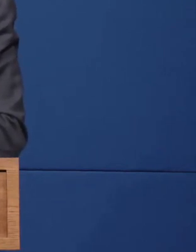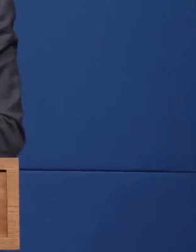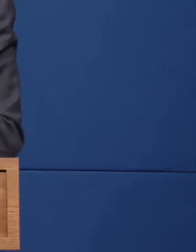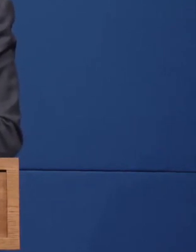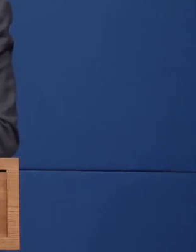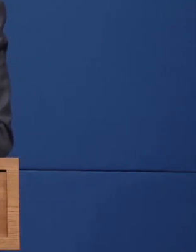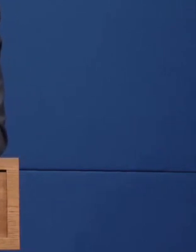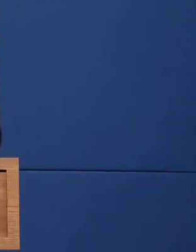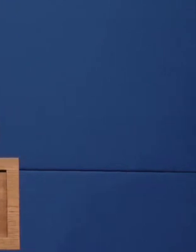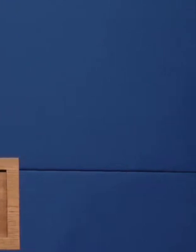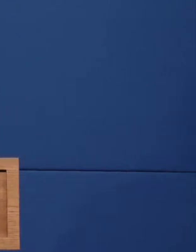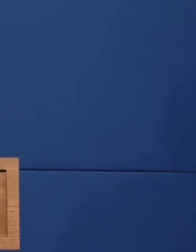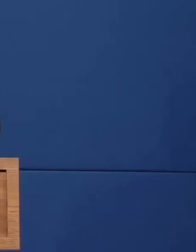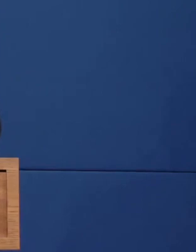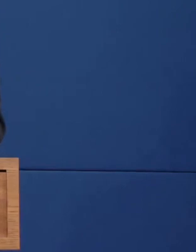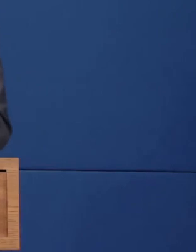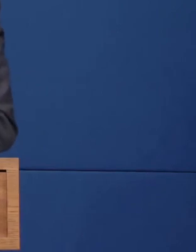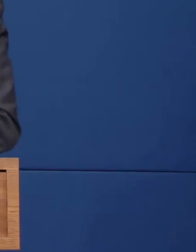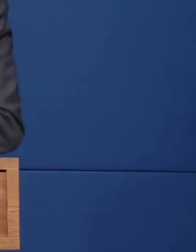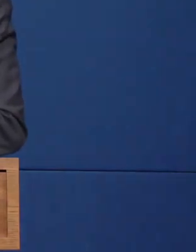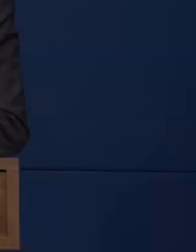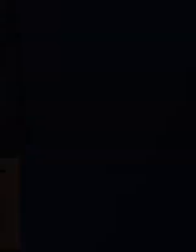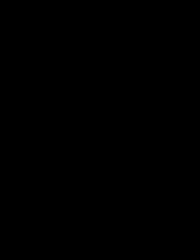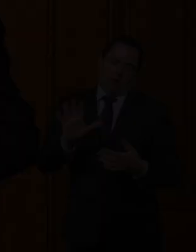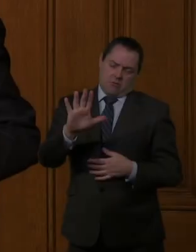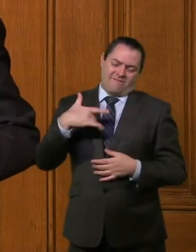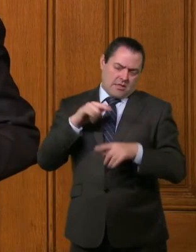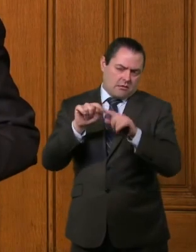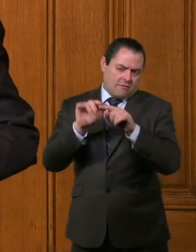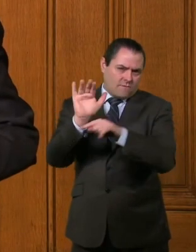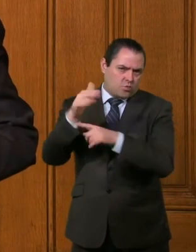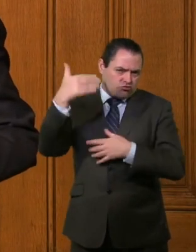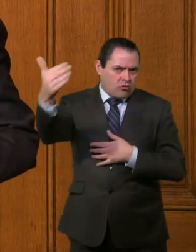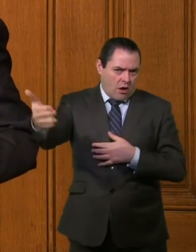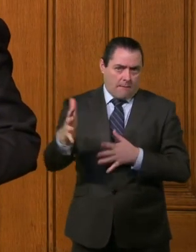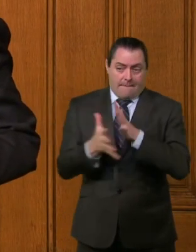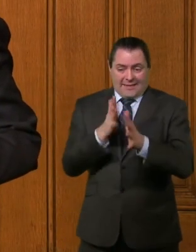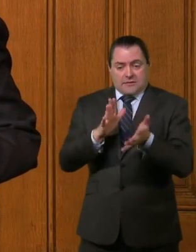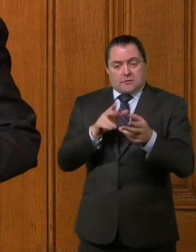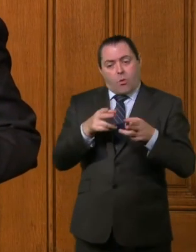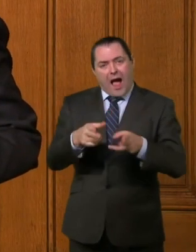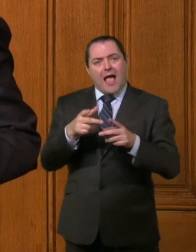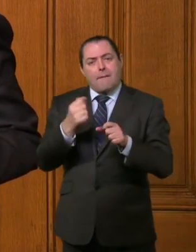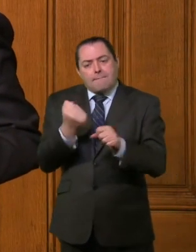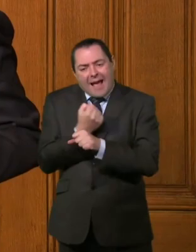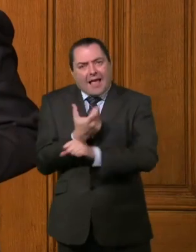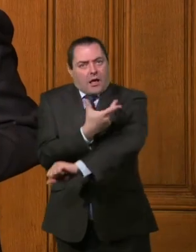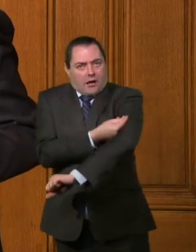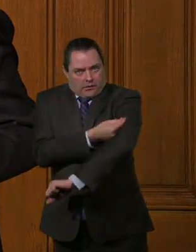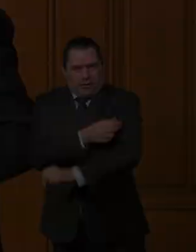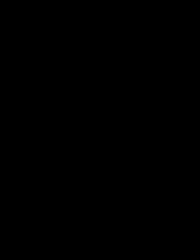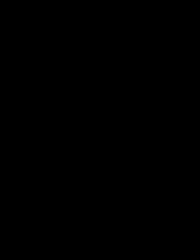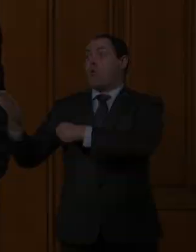system's recognition of the virus, which is how you get vaccine escapes. All vaccination will ultimately put some pressure on viruses